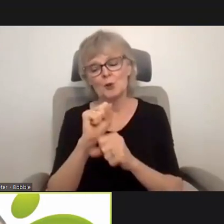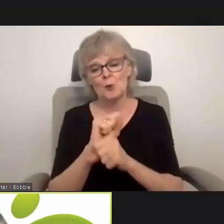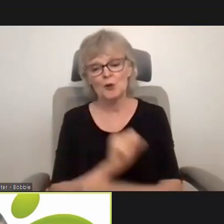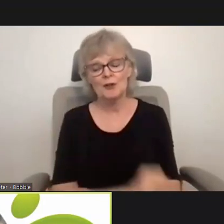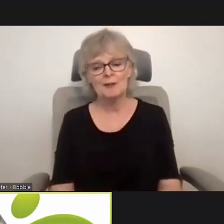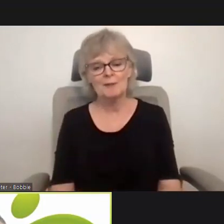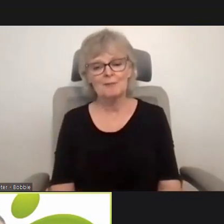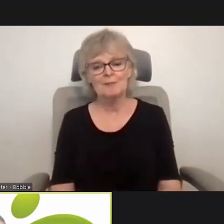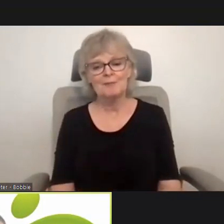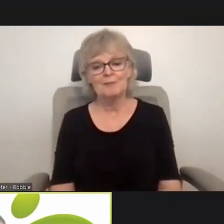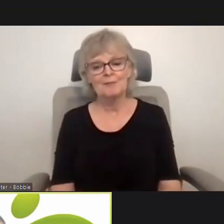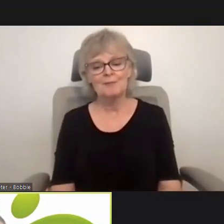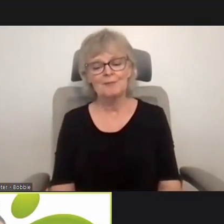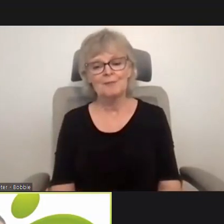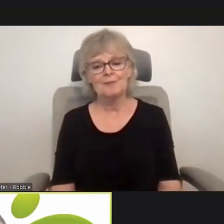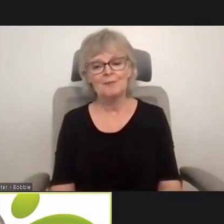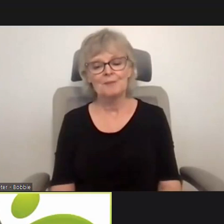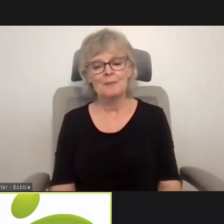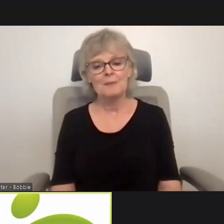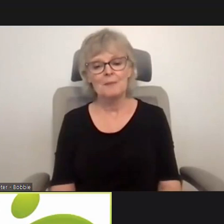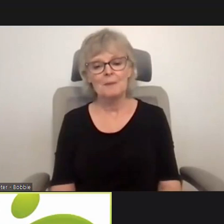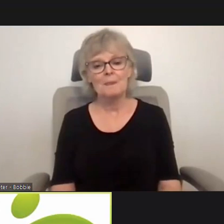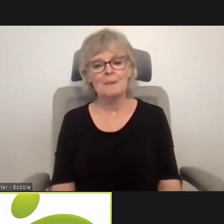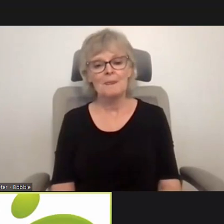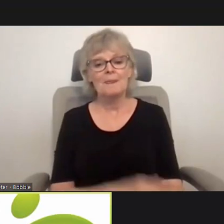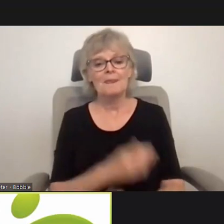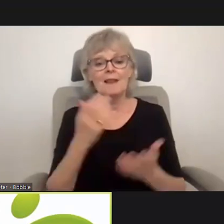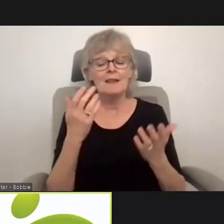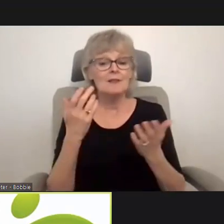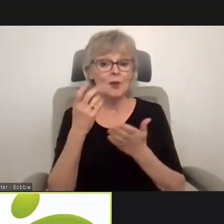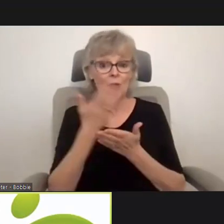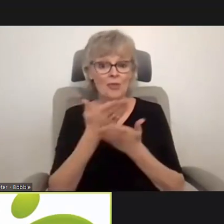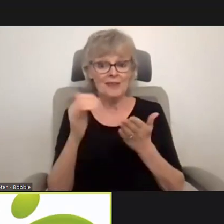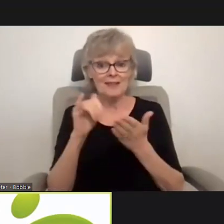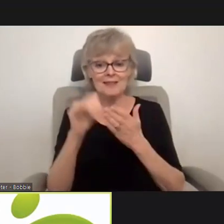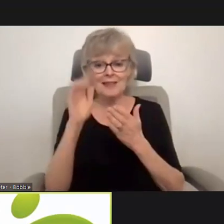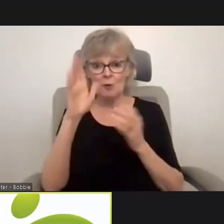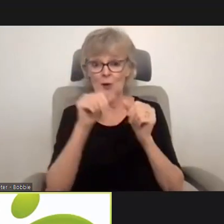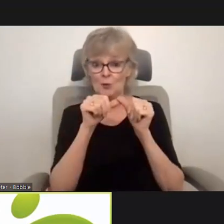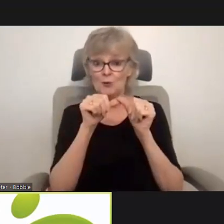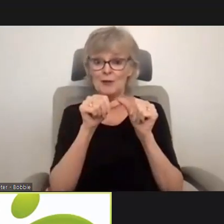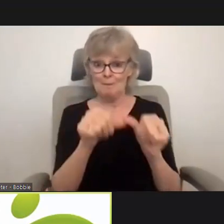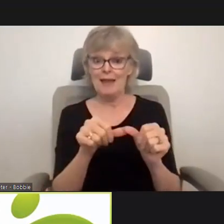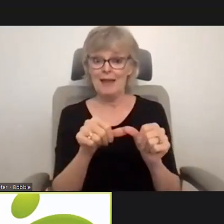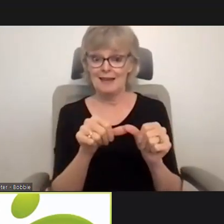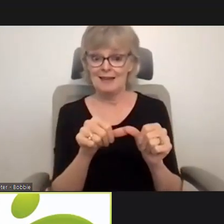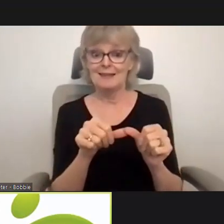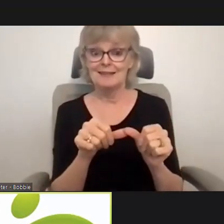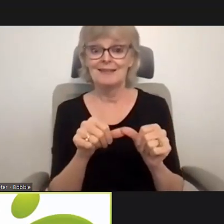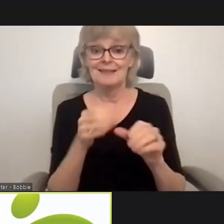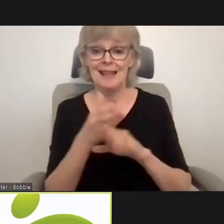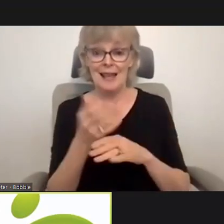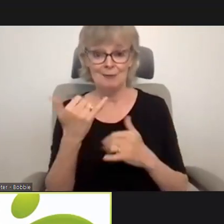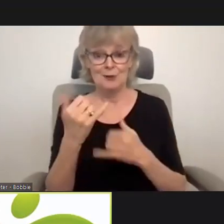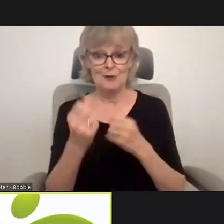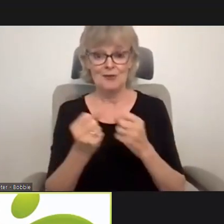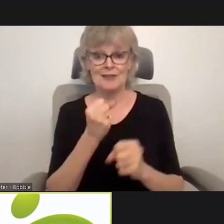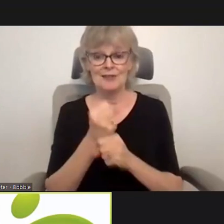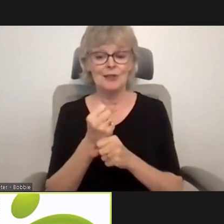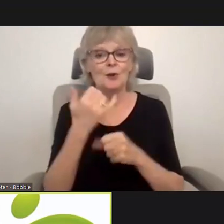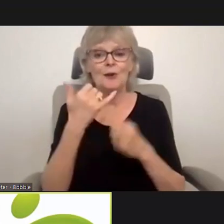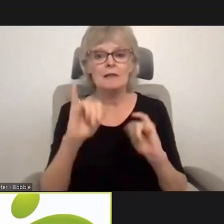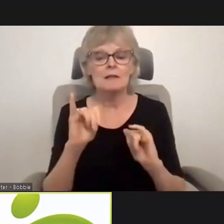So the takeaways from things that will stay, right, after this year, which I still cannot